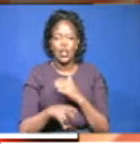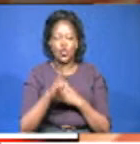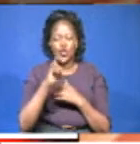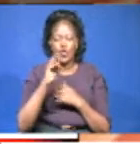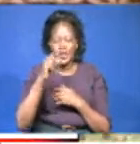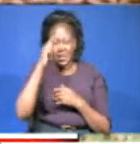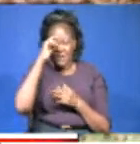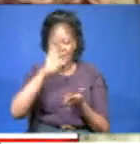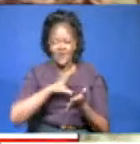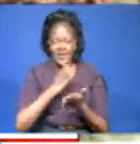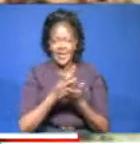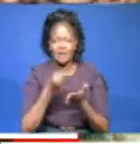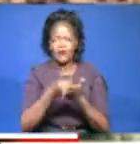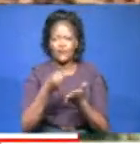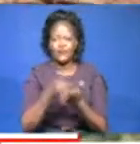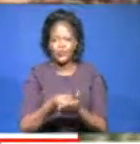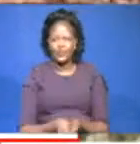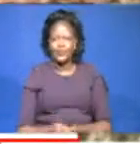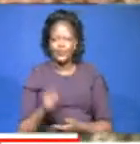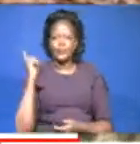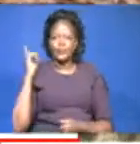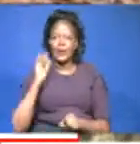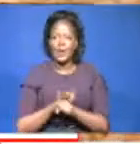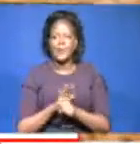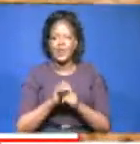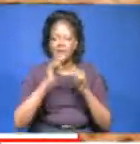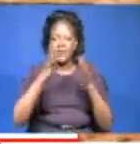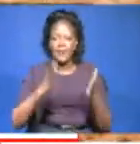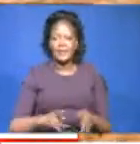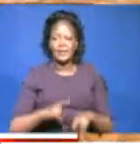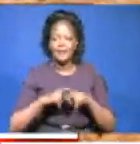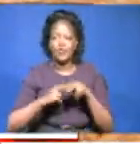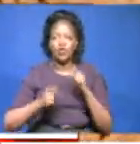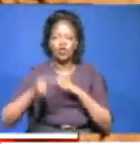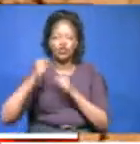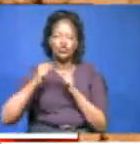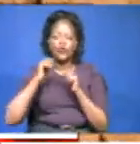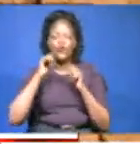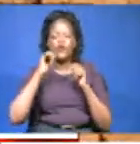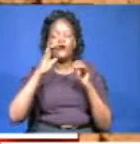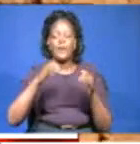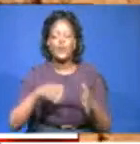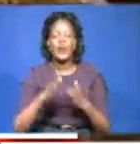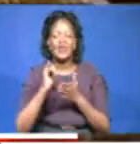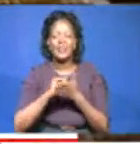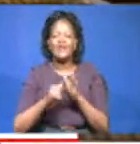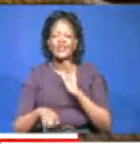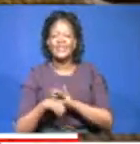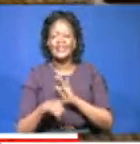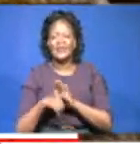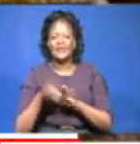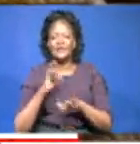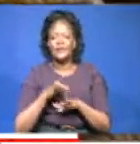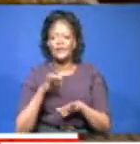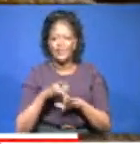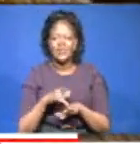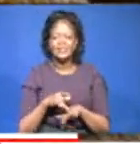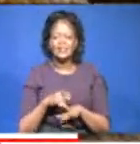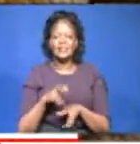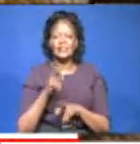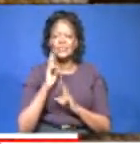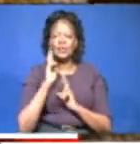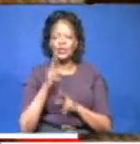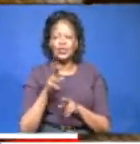look. First, most farmers depended on traditional farming methods which have negatively affected output and quality